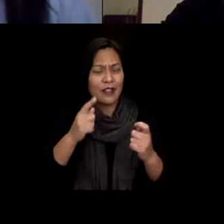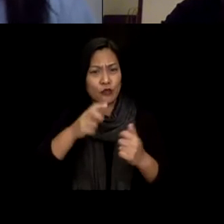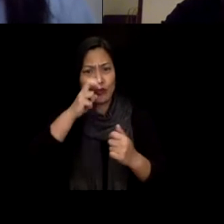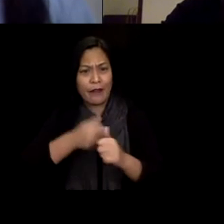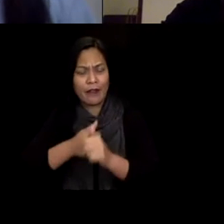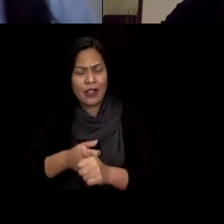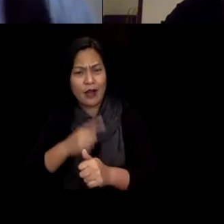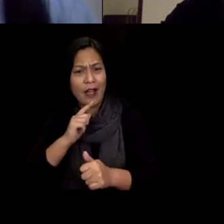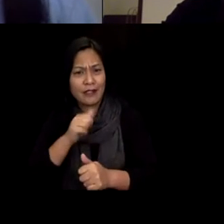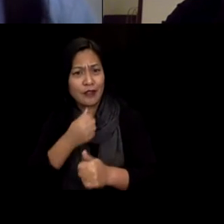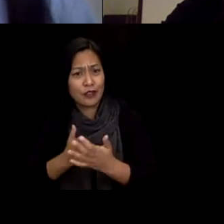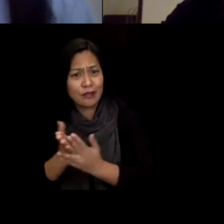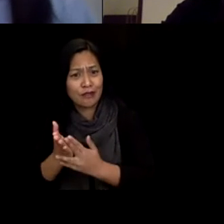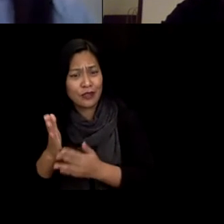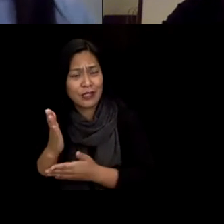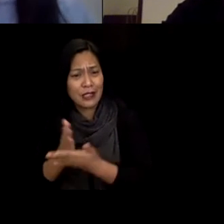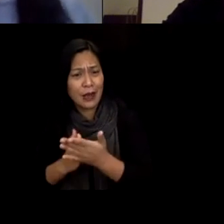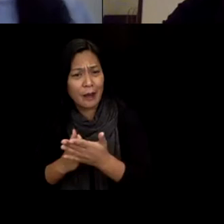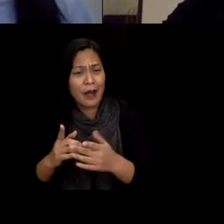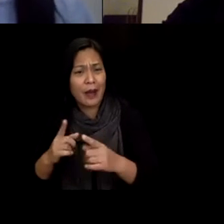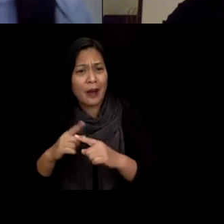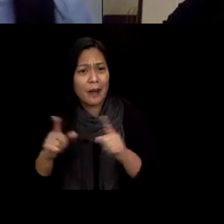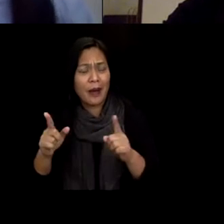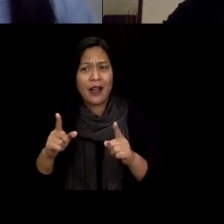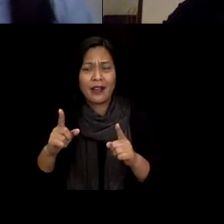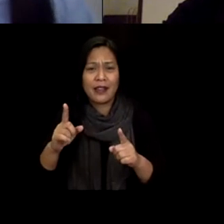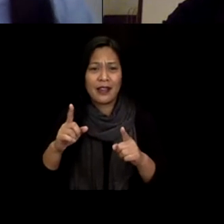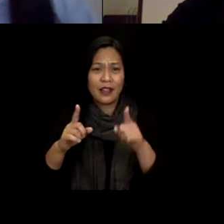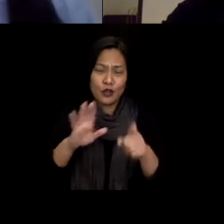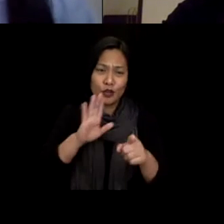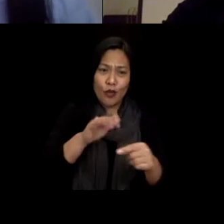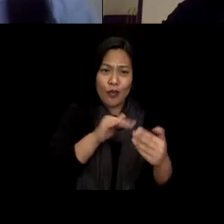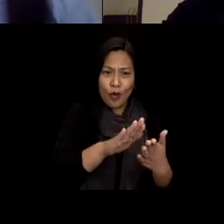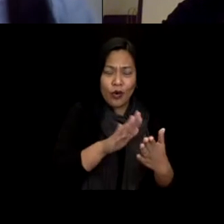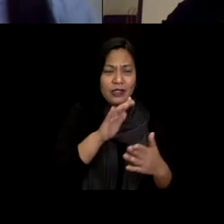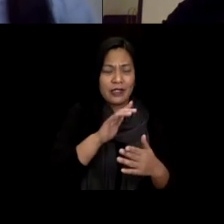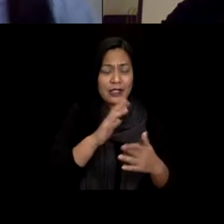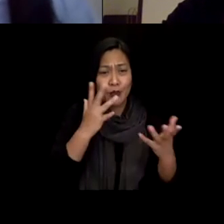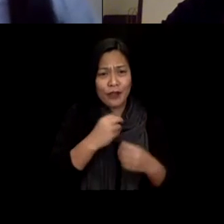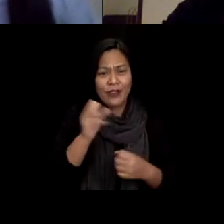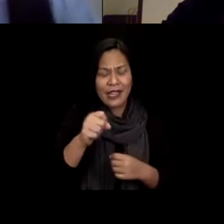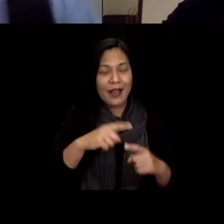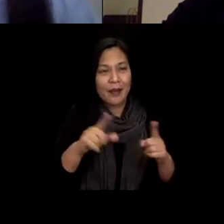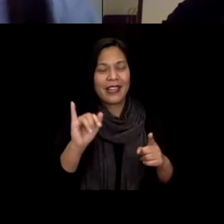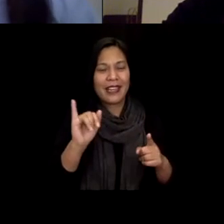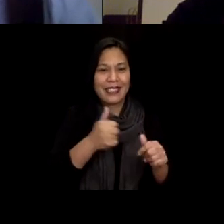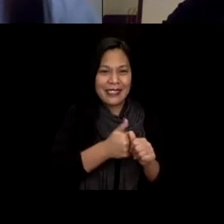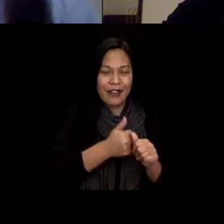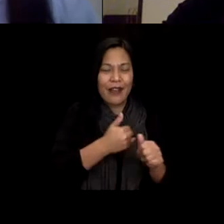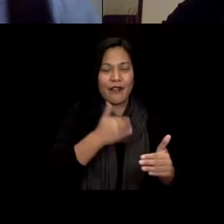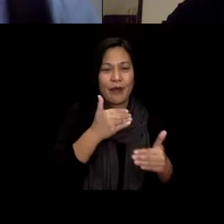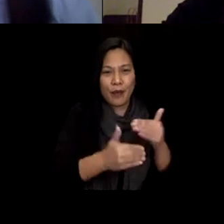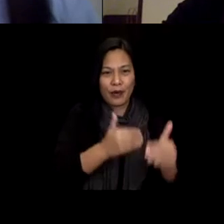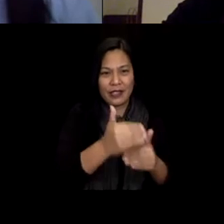reduce it to the beautiful, because it's also not just beautiful. It's, it is a process. It's got its ugly parts, and I do want